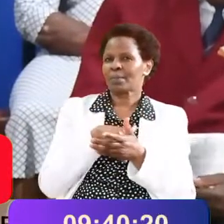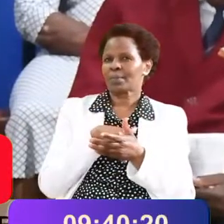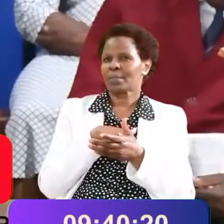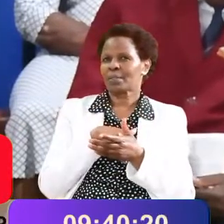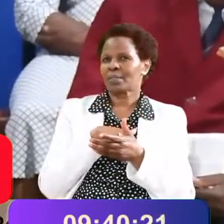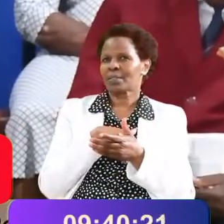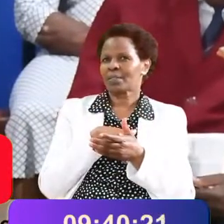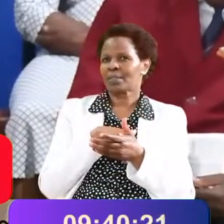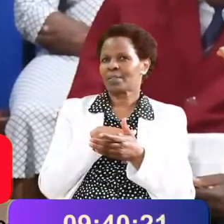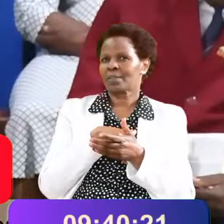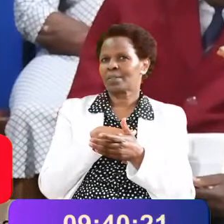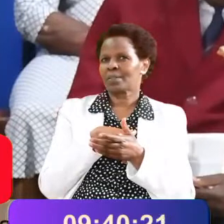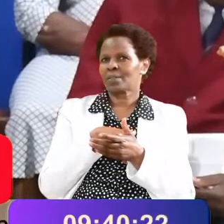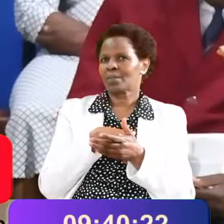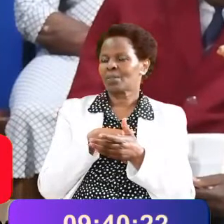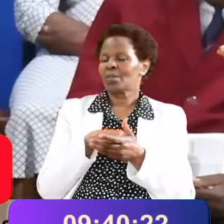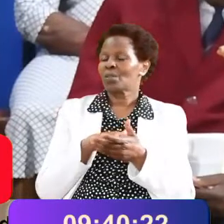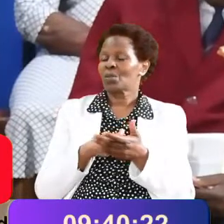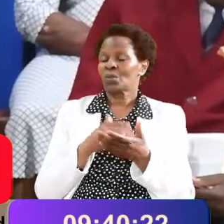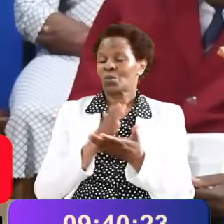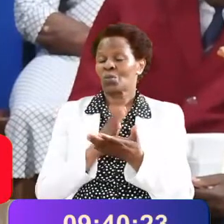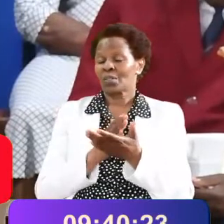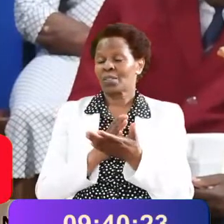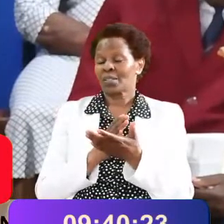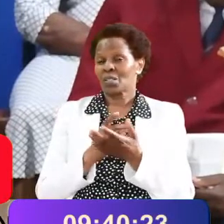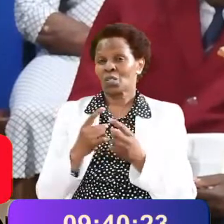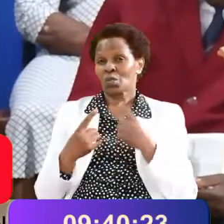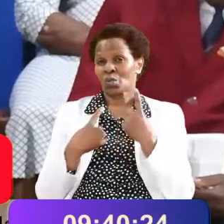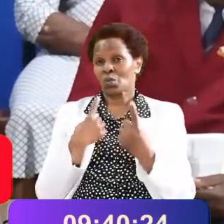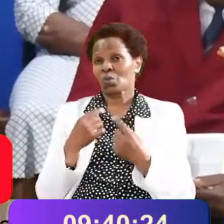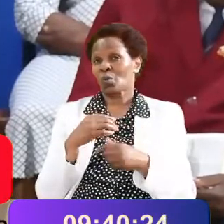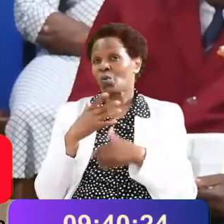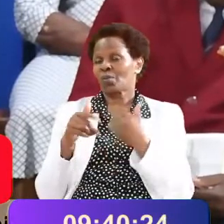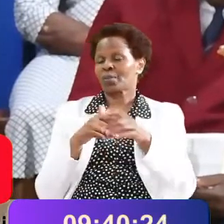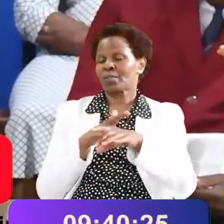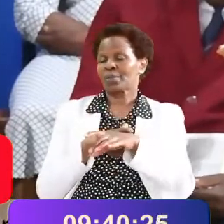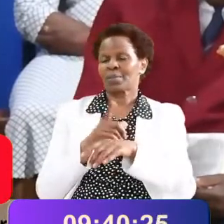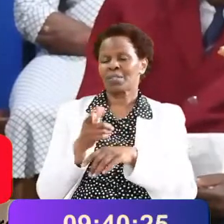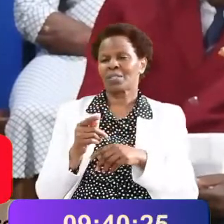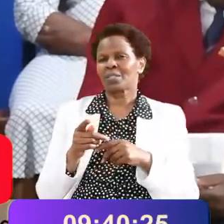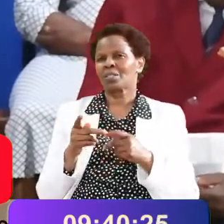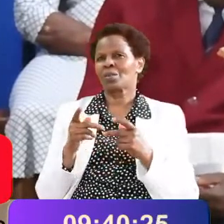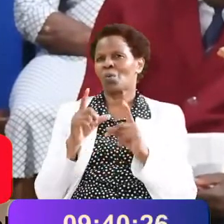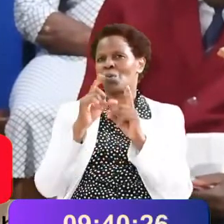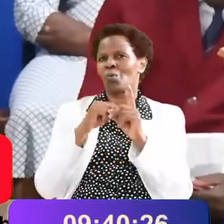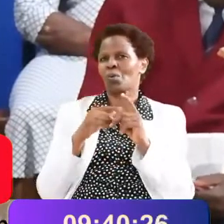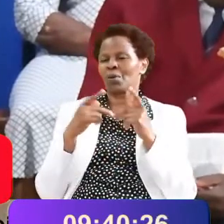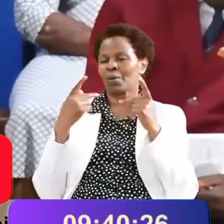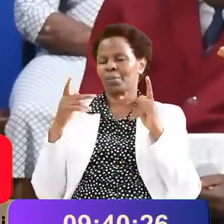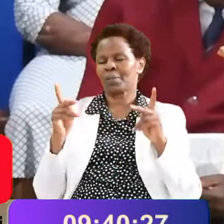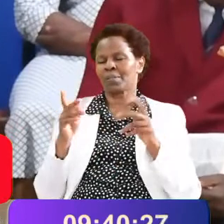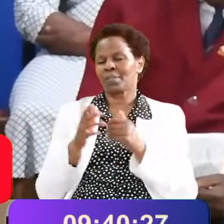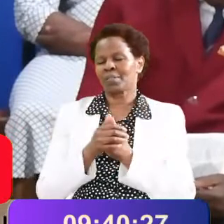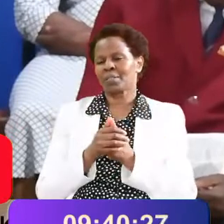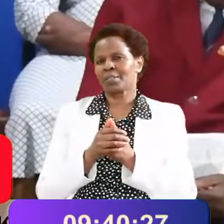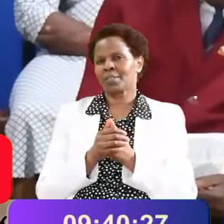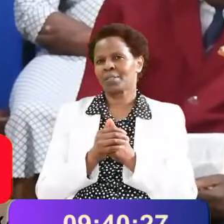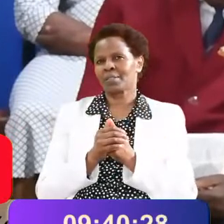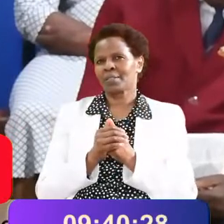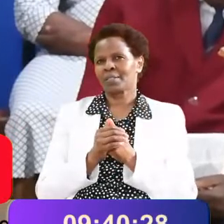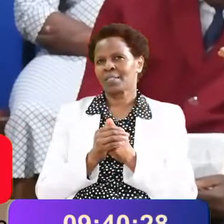almost on our lips on a daily basis. And this word peace is derived from the original Latin word